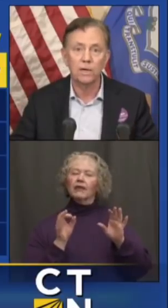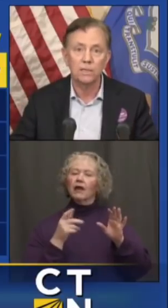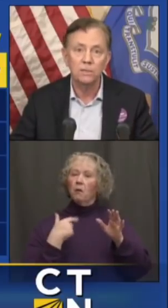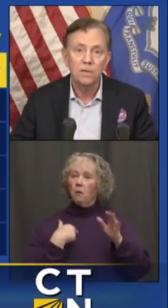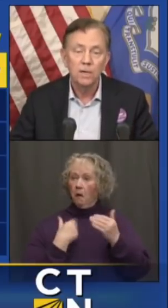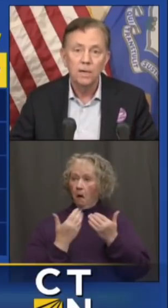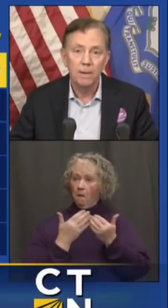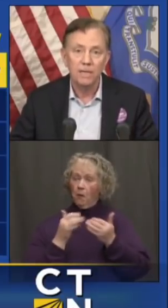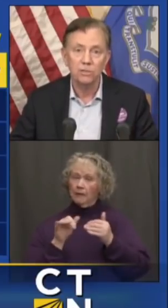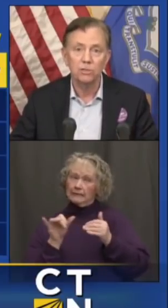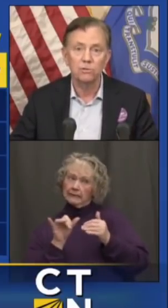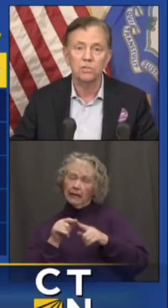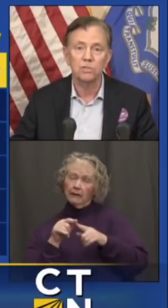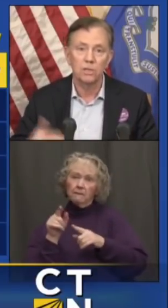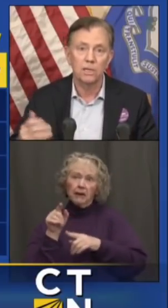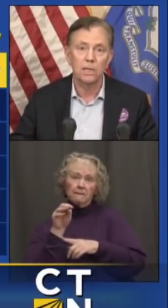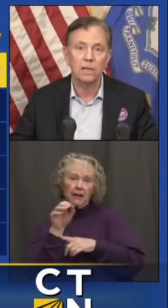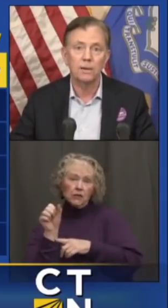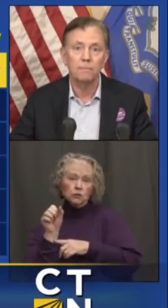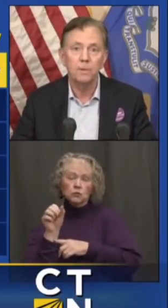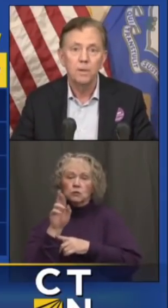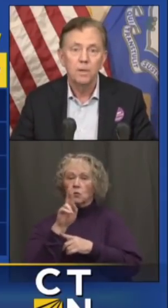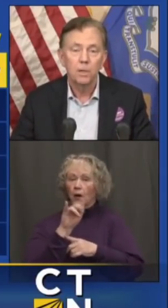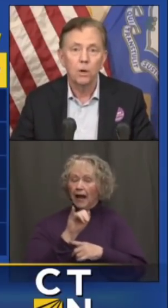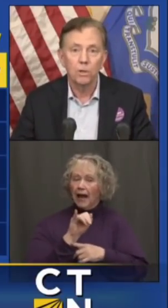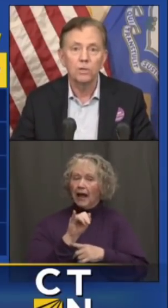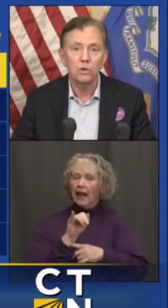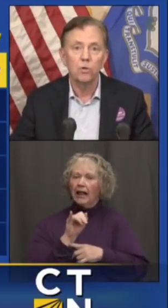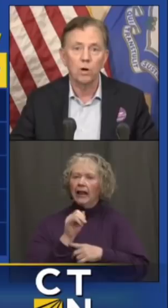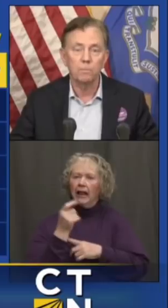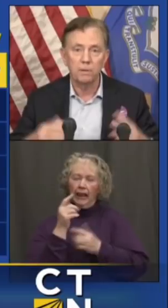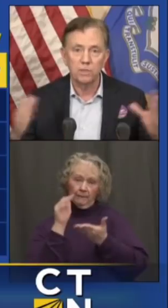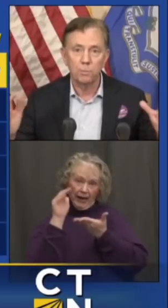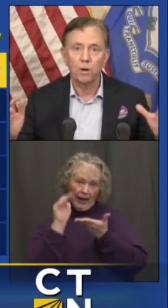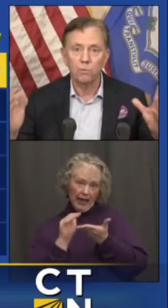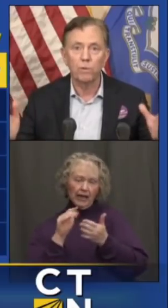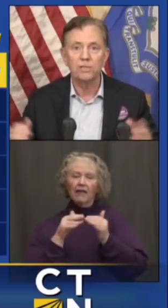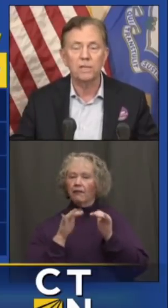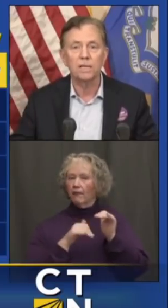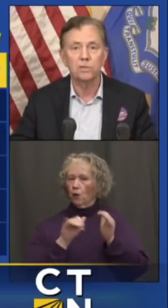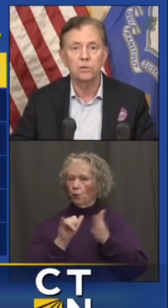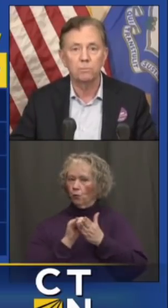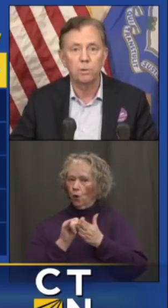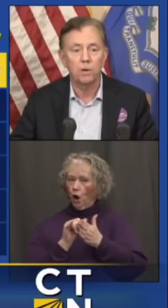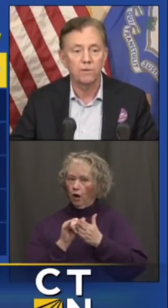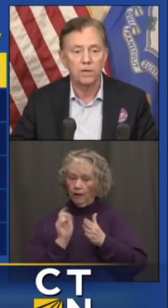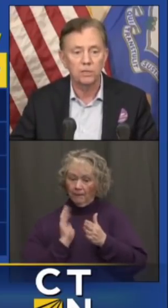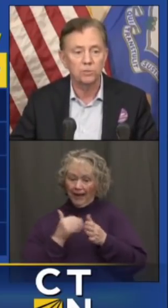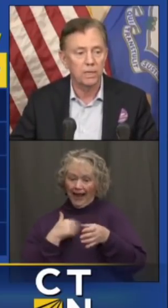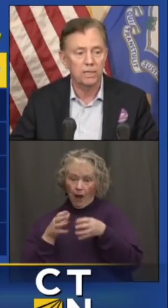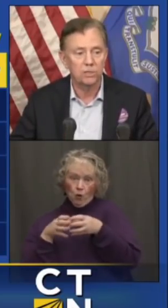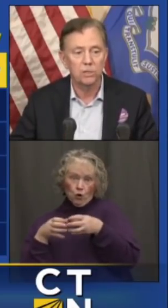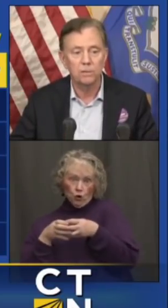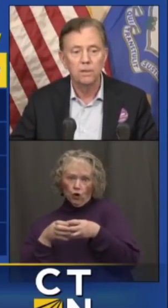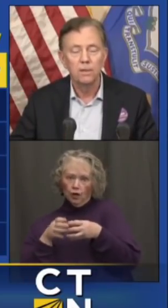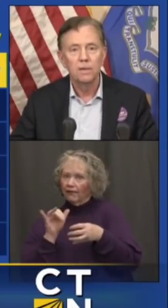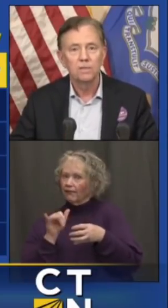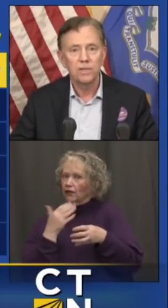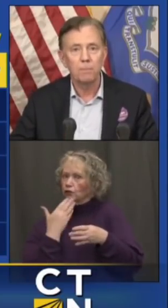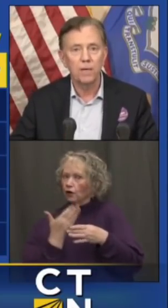Rhode Island, Massachusetts, a little lower than New York, but as part of a region, that's good, and part of a country, that's